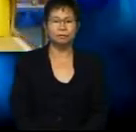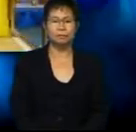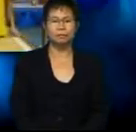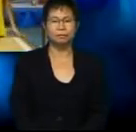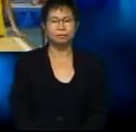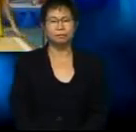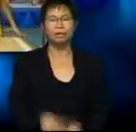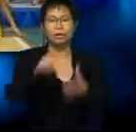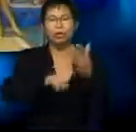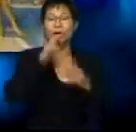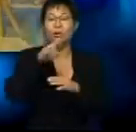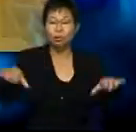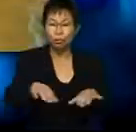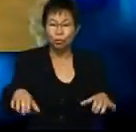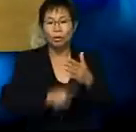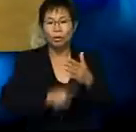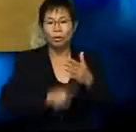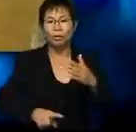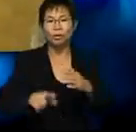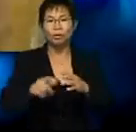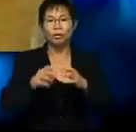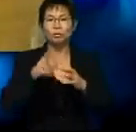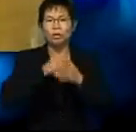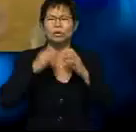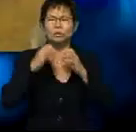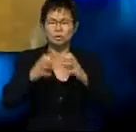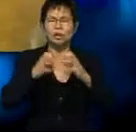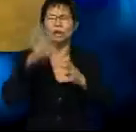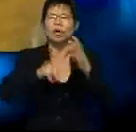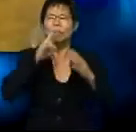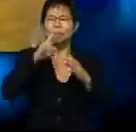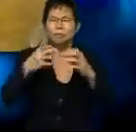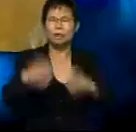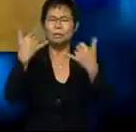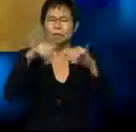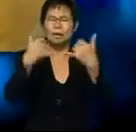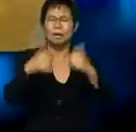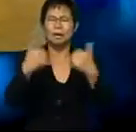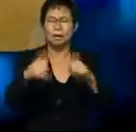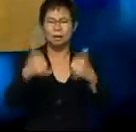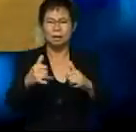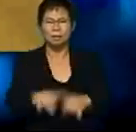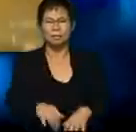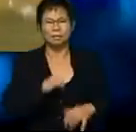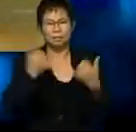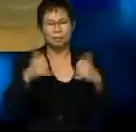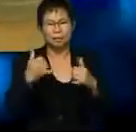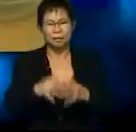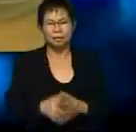Hey Arif, what are you doing? What is that thing you are shaking? I'm playing with this maracas that I have made.